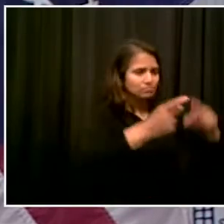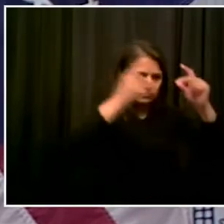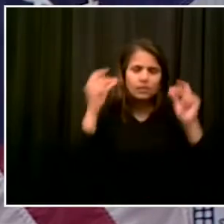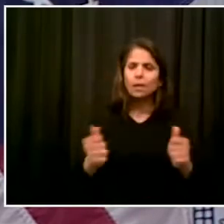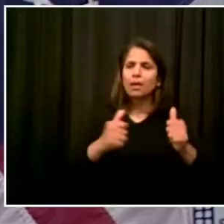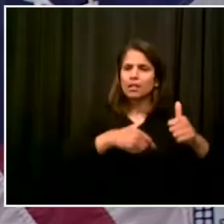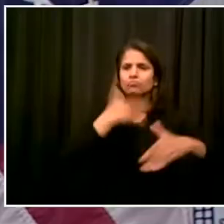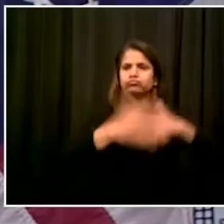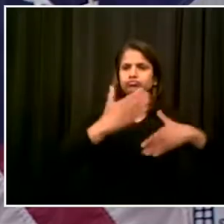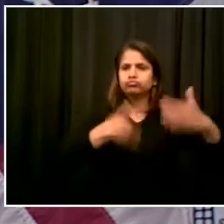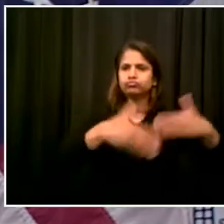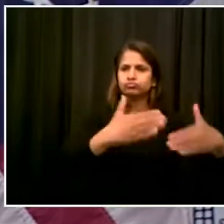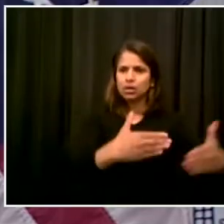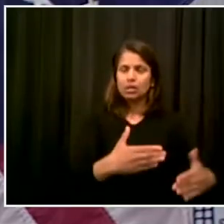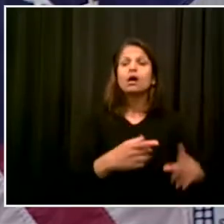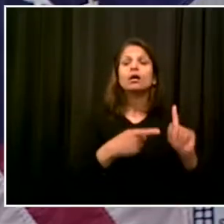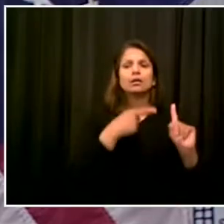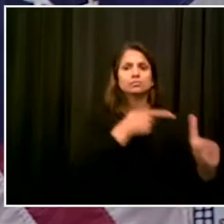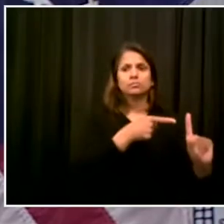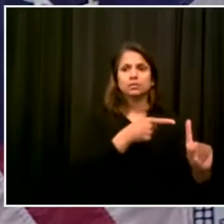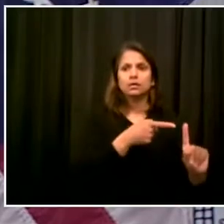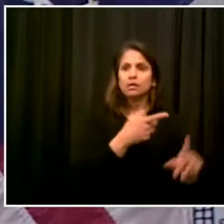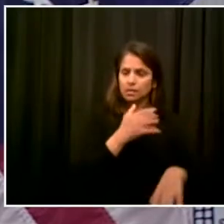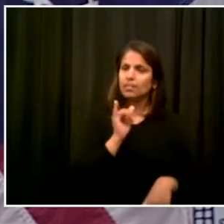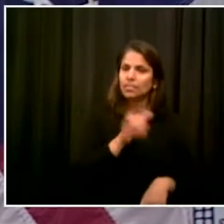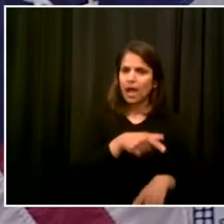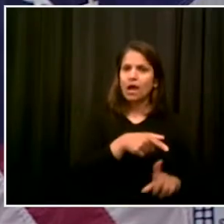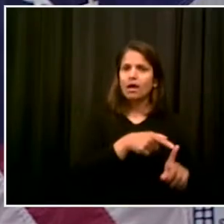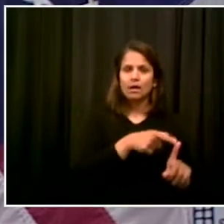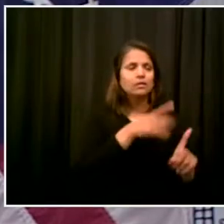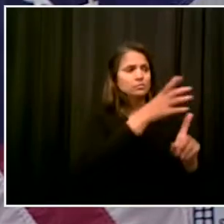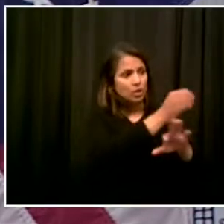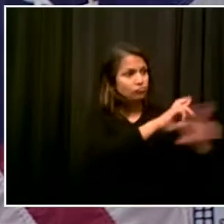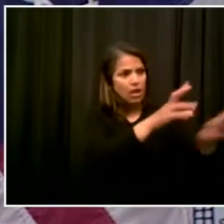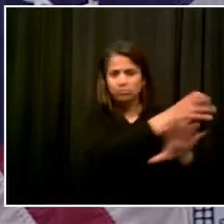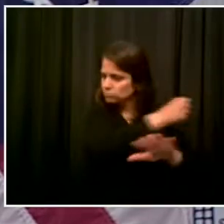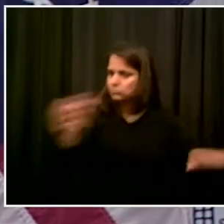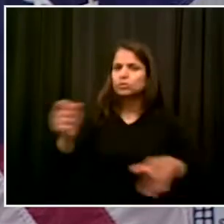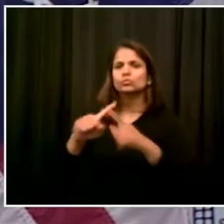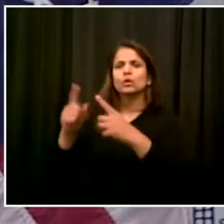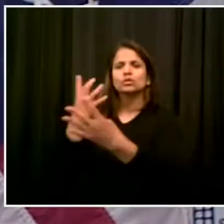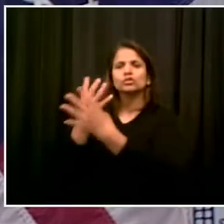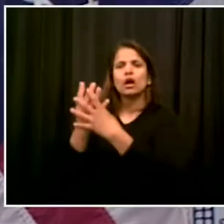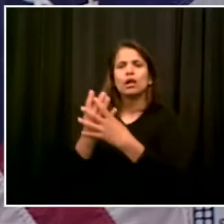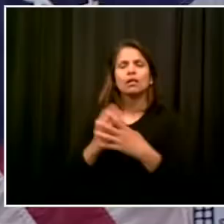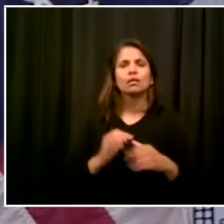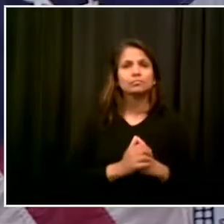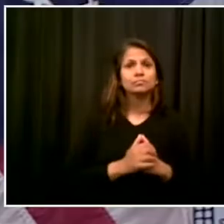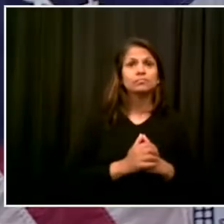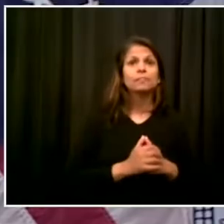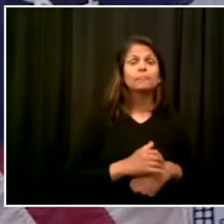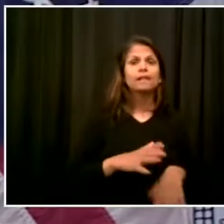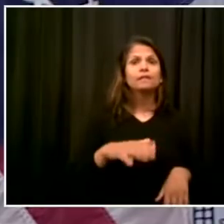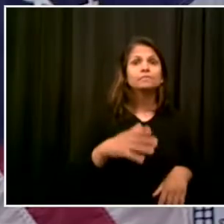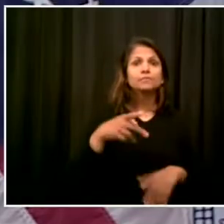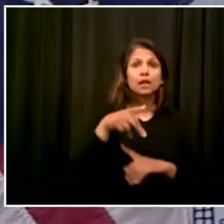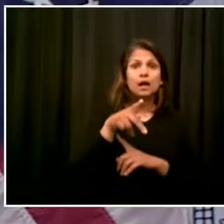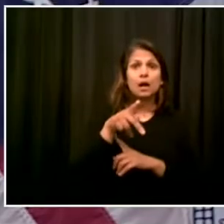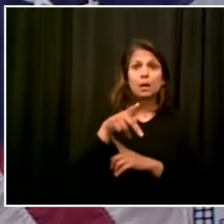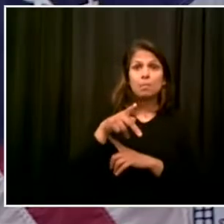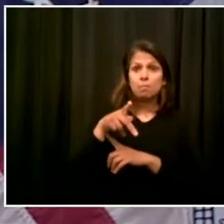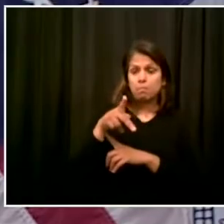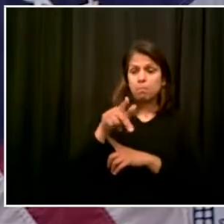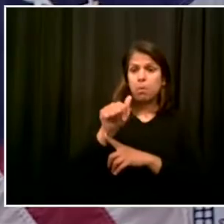issues. I talked about this on New York One the other night, including the parole system and what happens to people returning from prison, going back to their